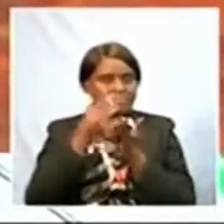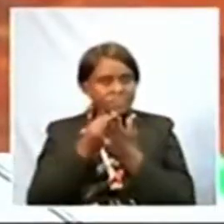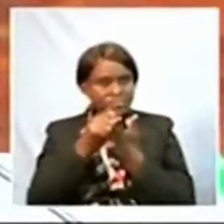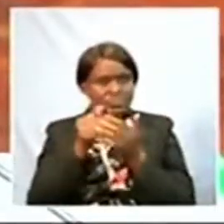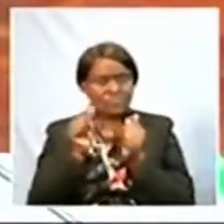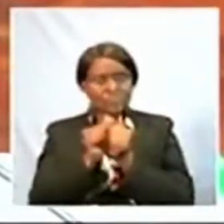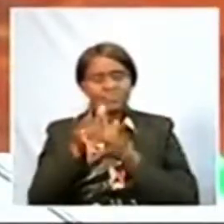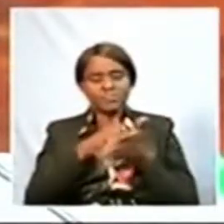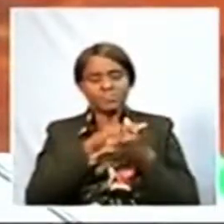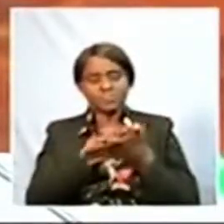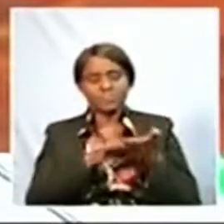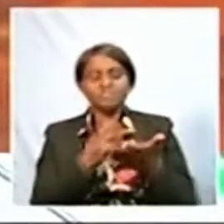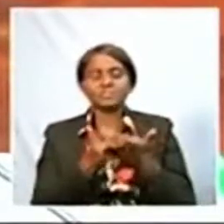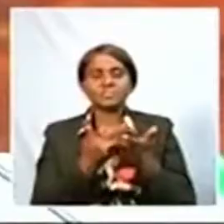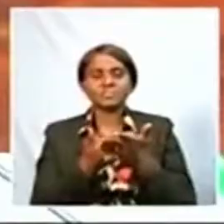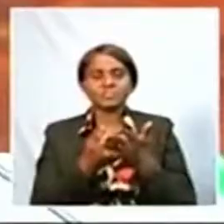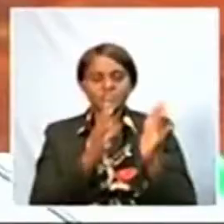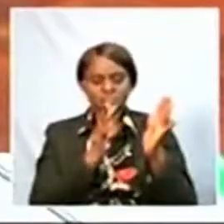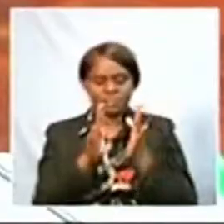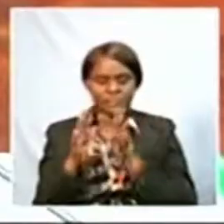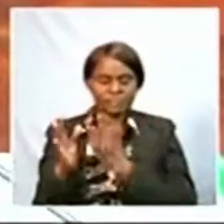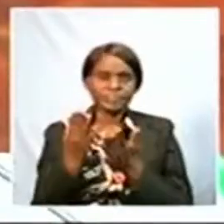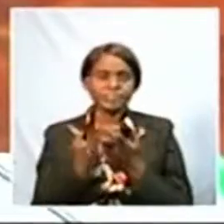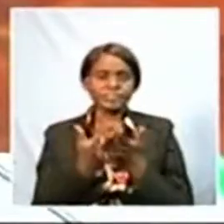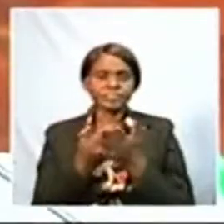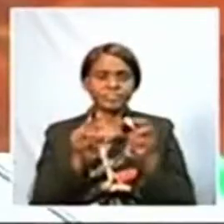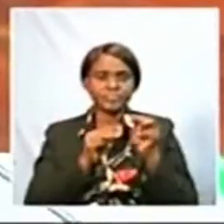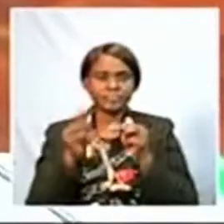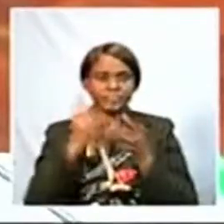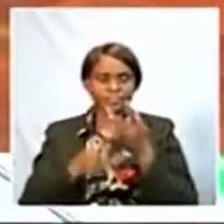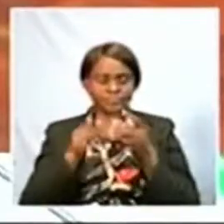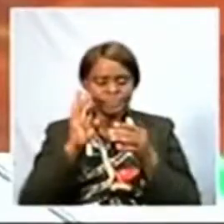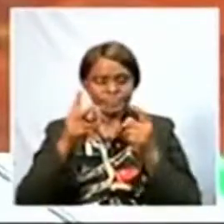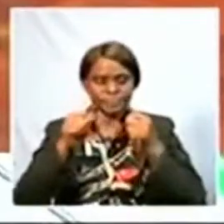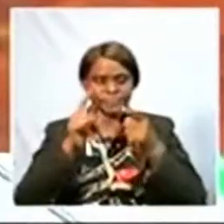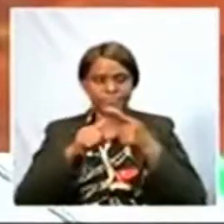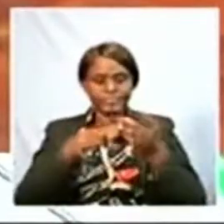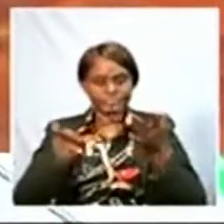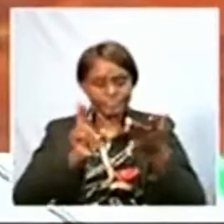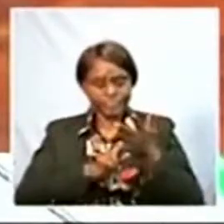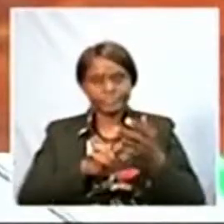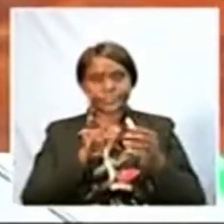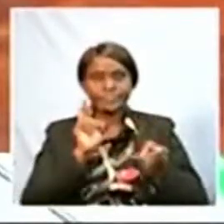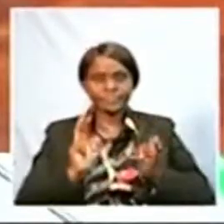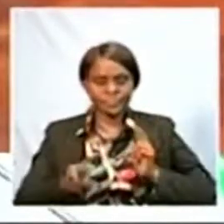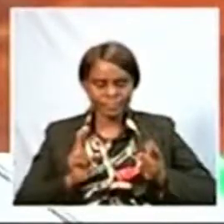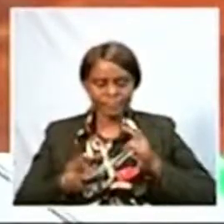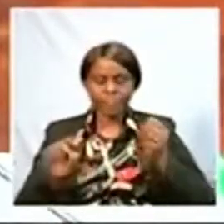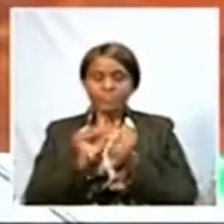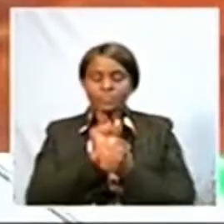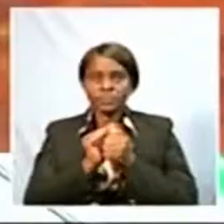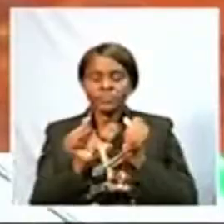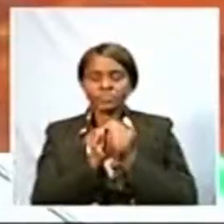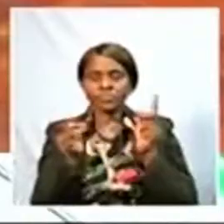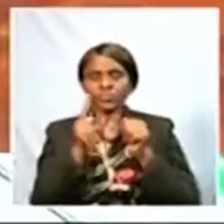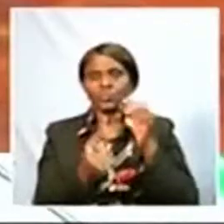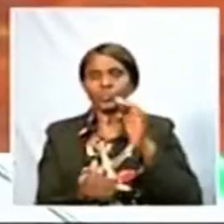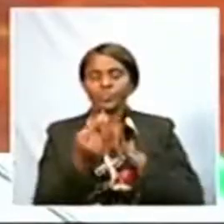the ledger. Remedial measure. Management will endeavor to respond to disasters as and when they